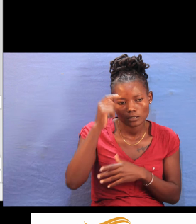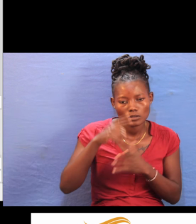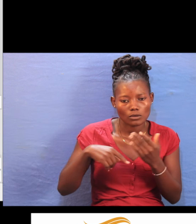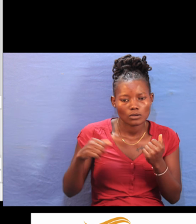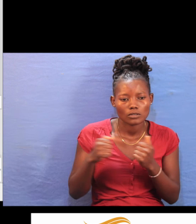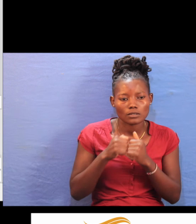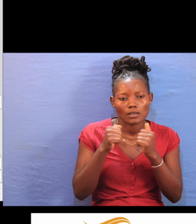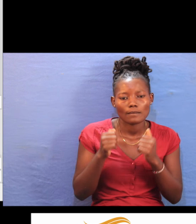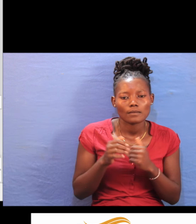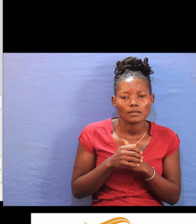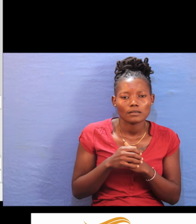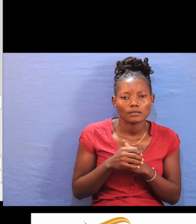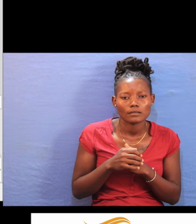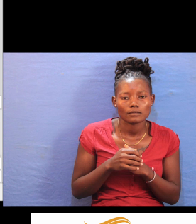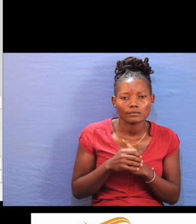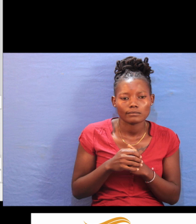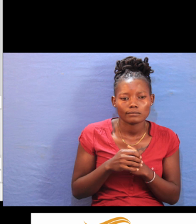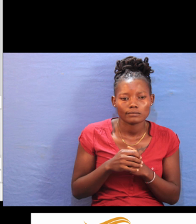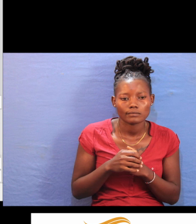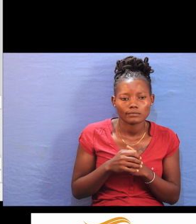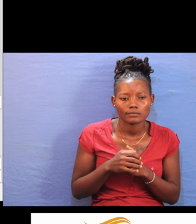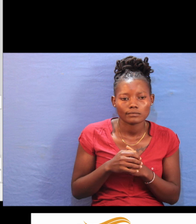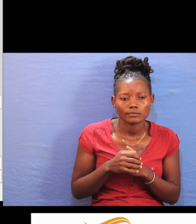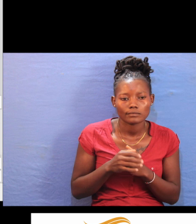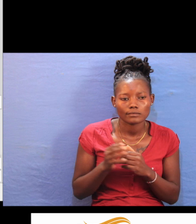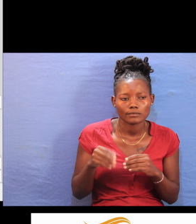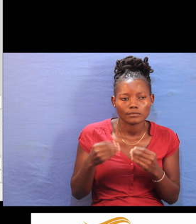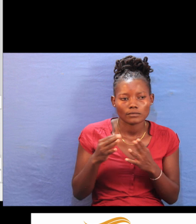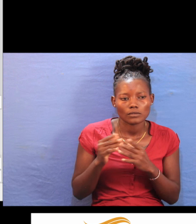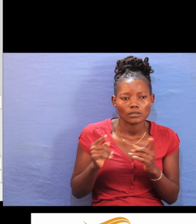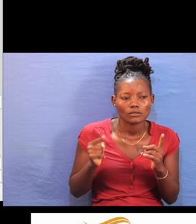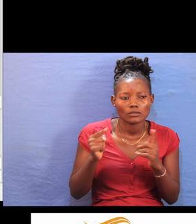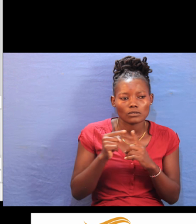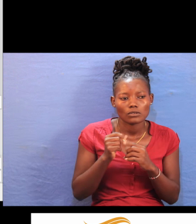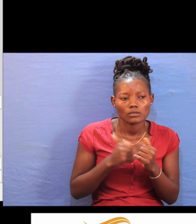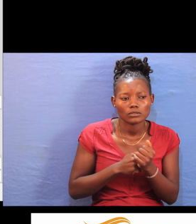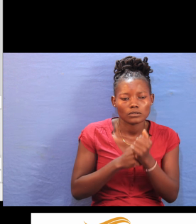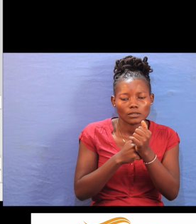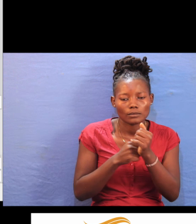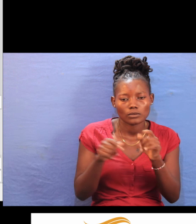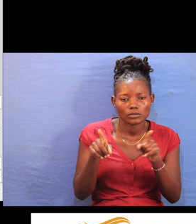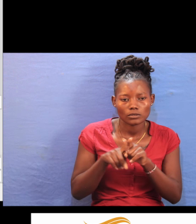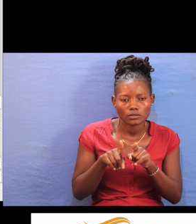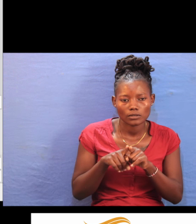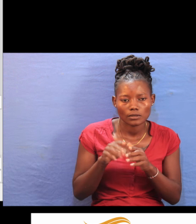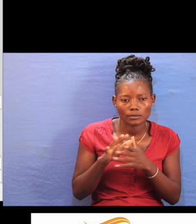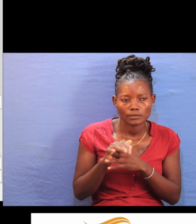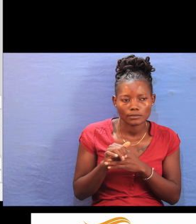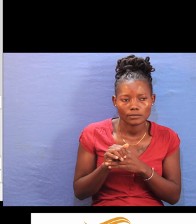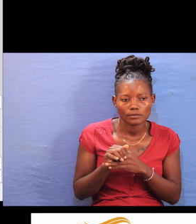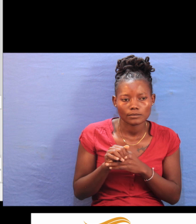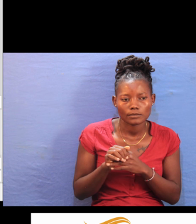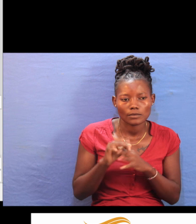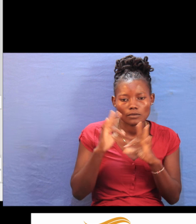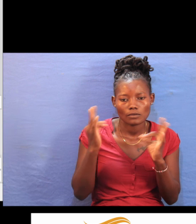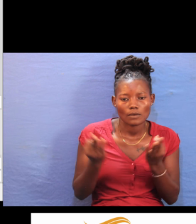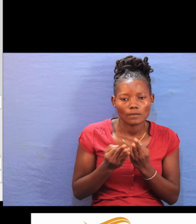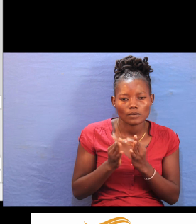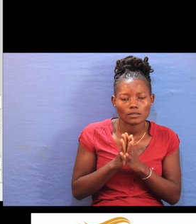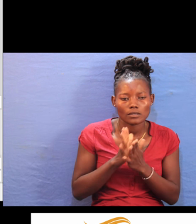one day and ignore the athlete the next. It needs to be consistent. And also get the athlete's input. See